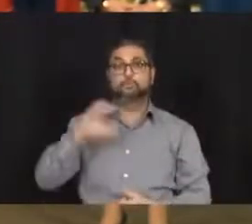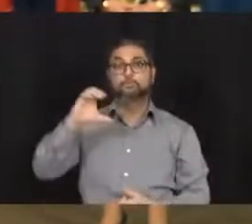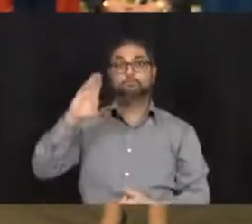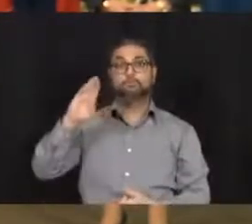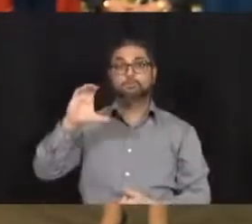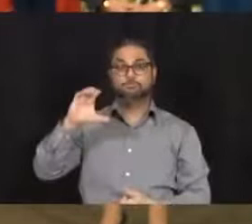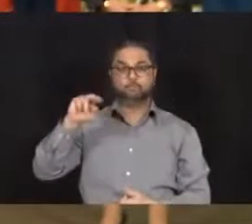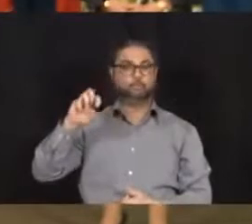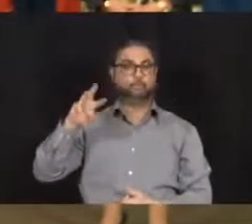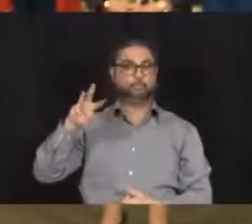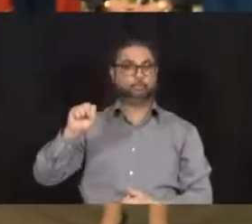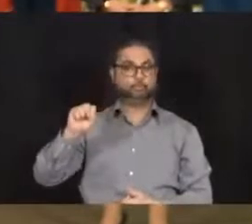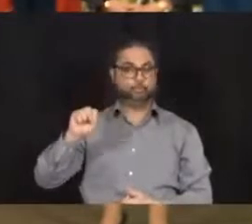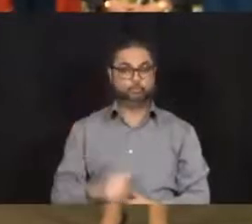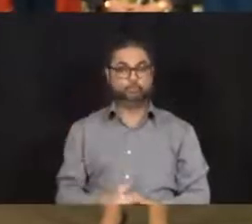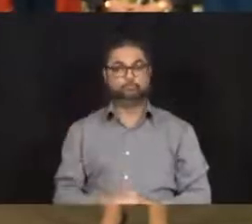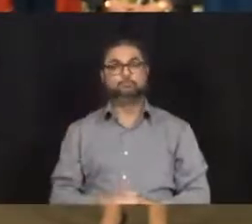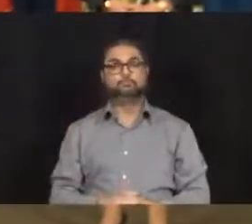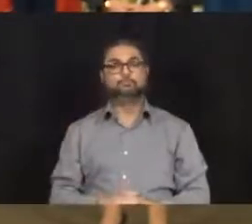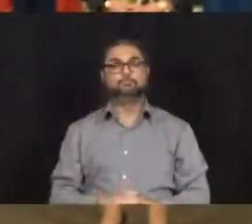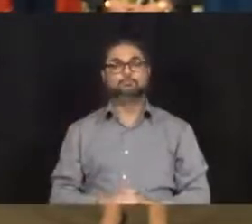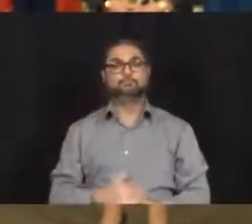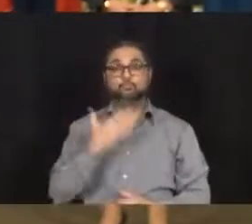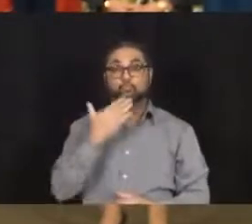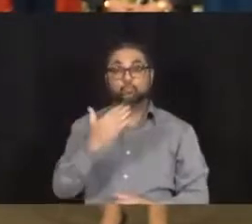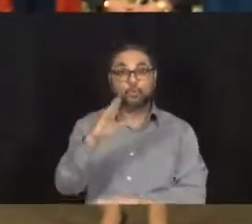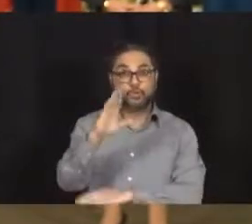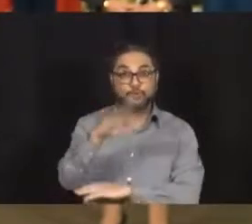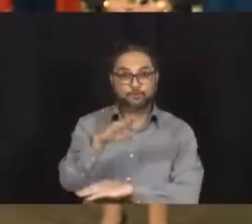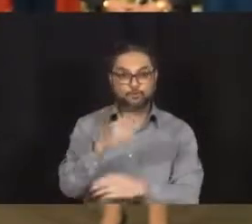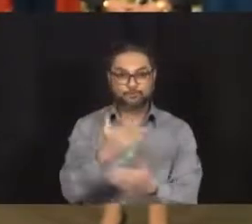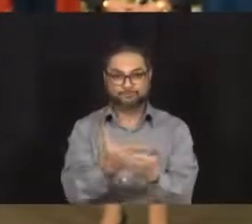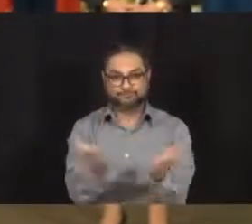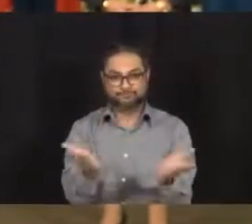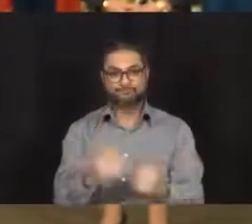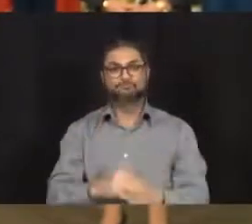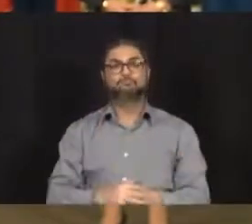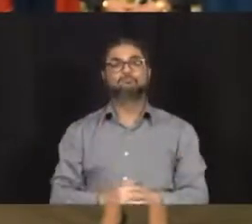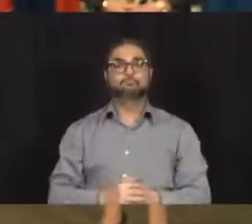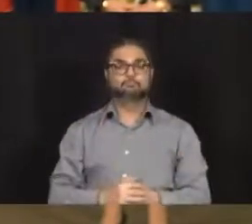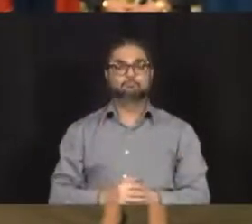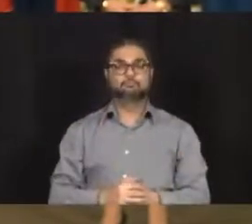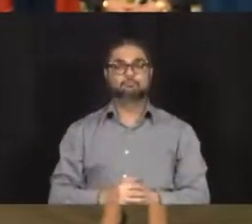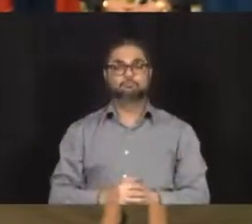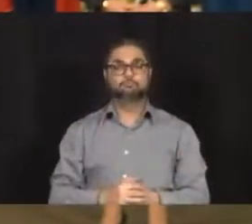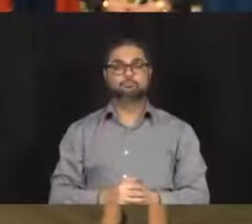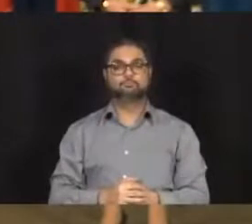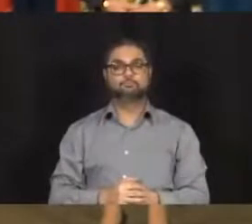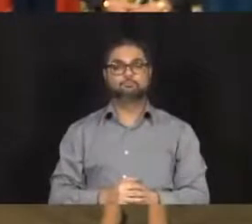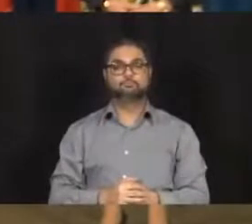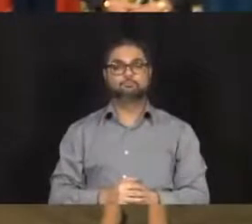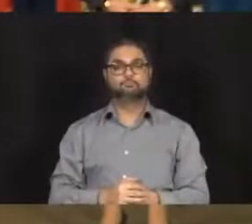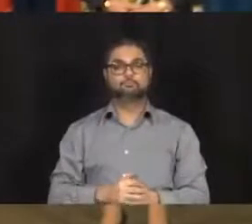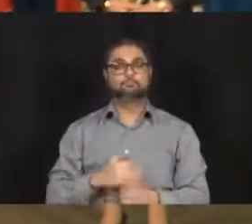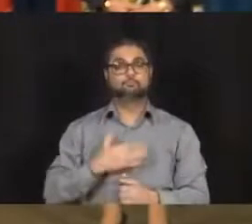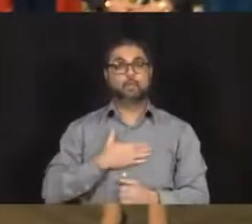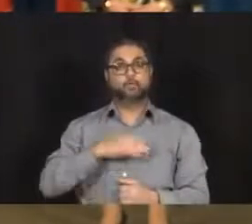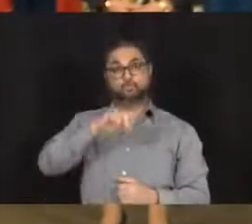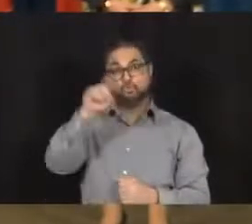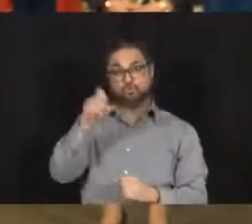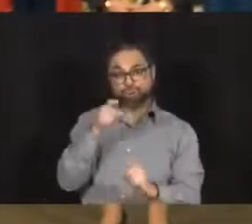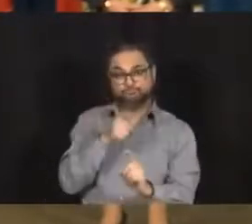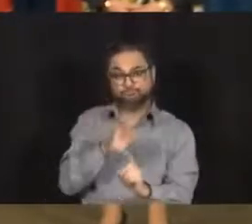ahead. And good afternoon, Premier and Minister Elliott and Minister Phillips. My question is for both the Premier and the Minister of